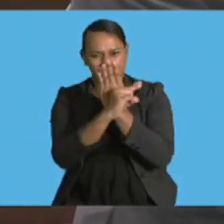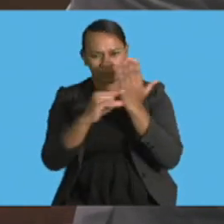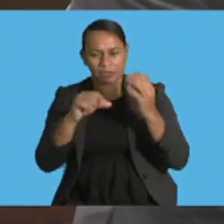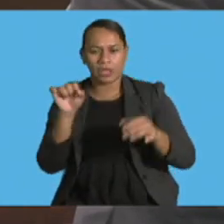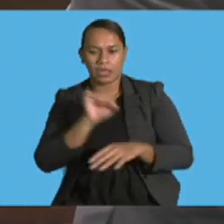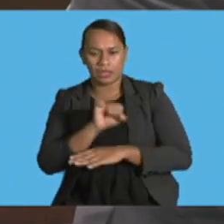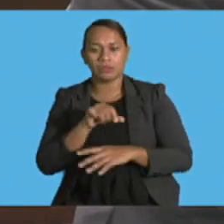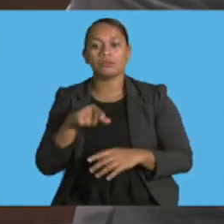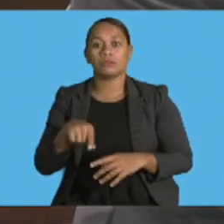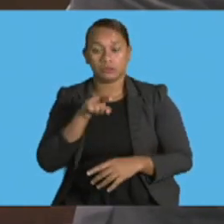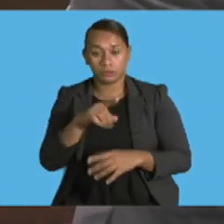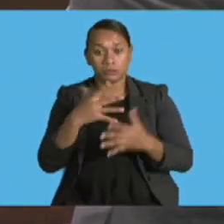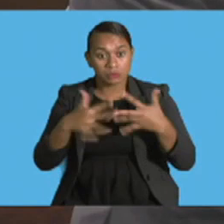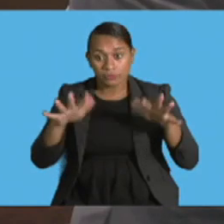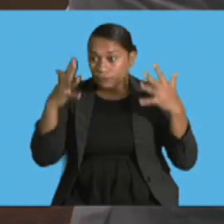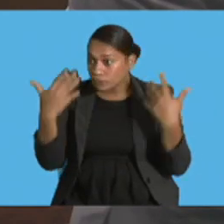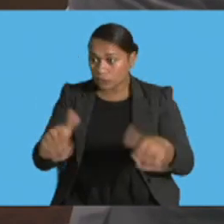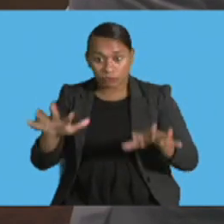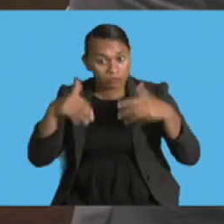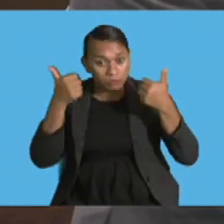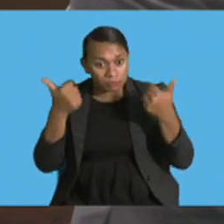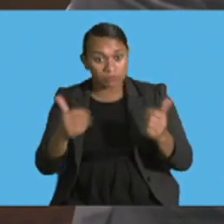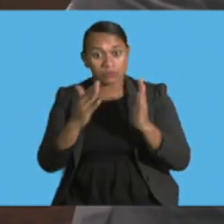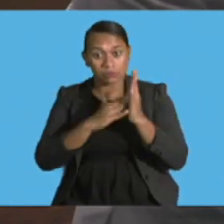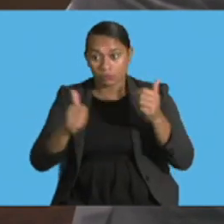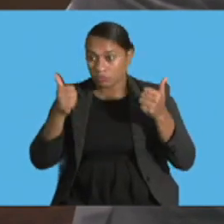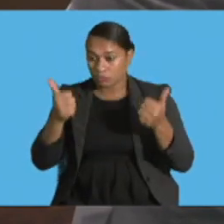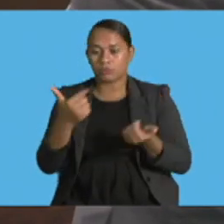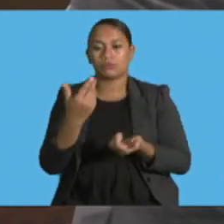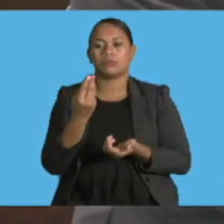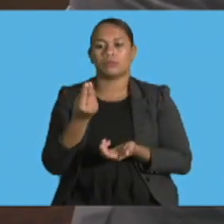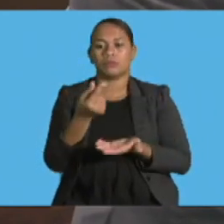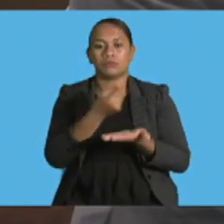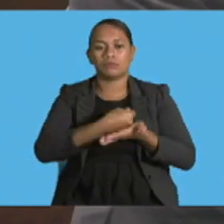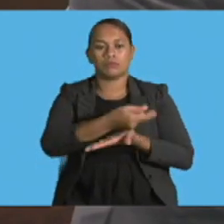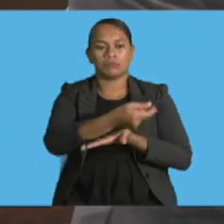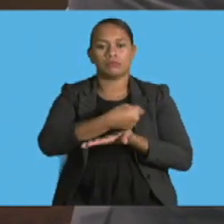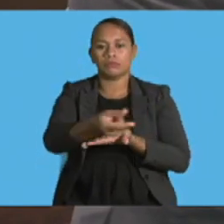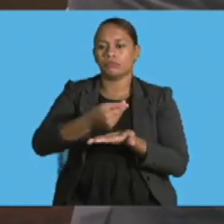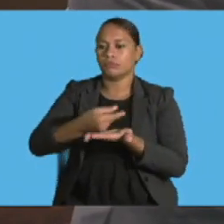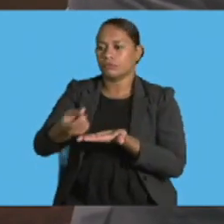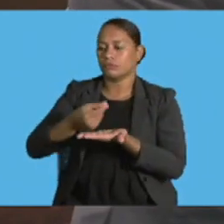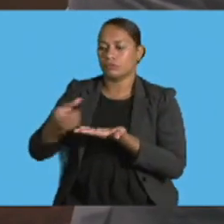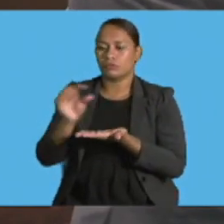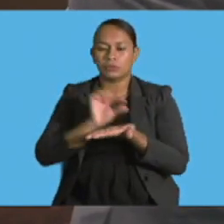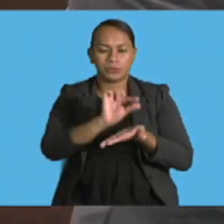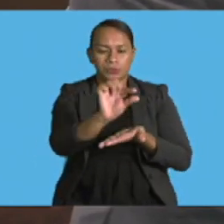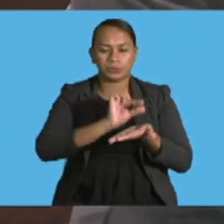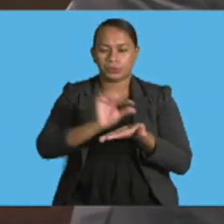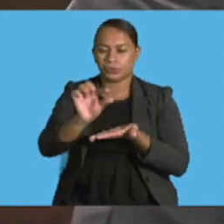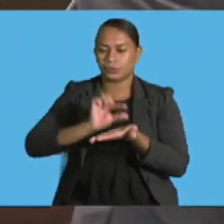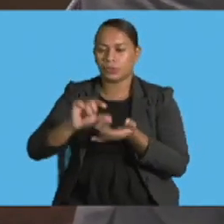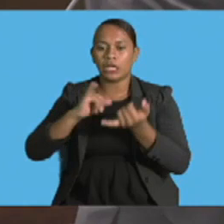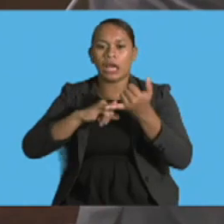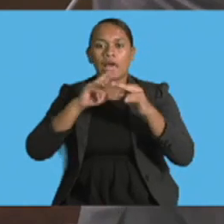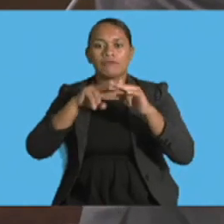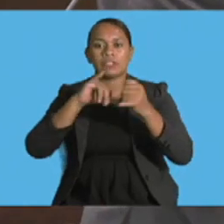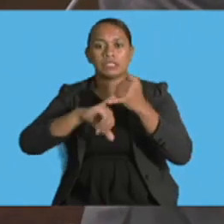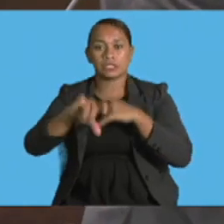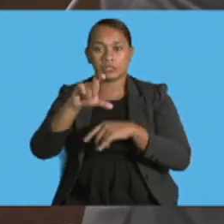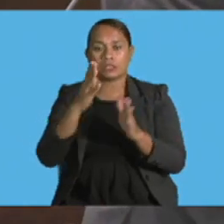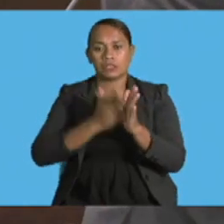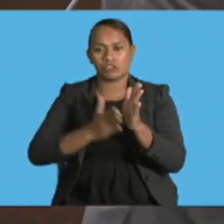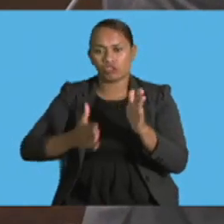them across all mills areas to ease cane transportation issues, especially for billet cane. 16 of